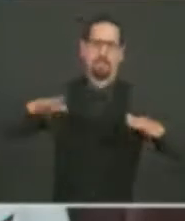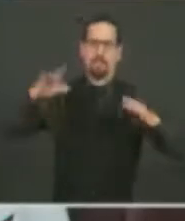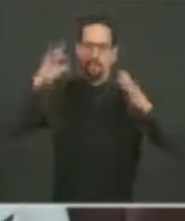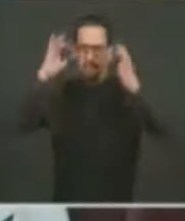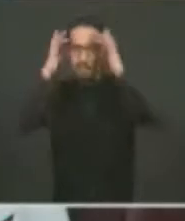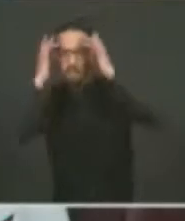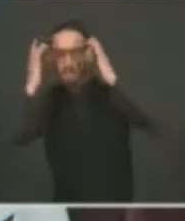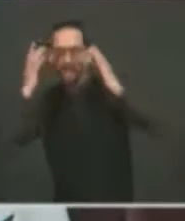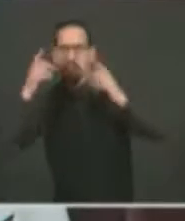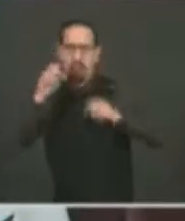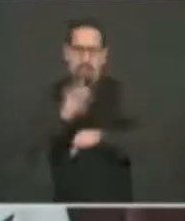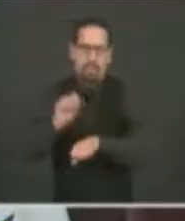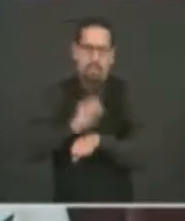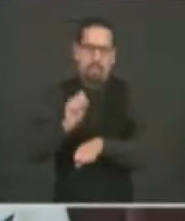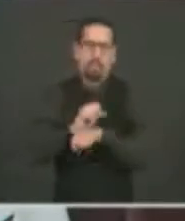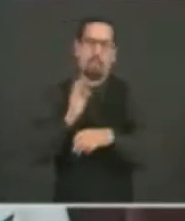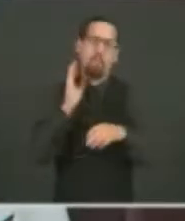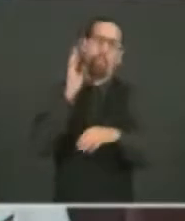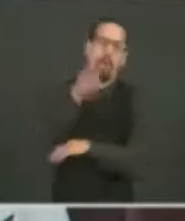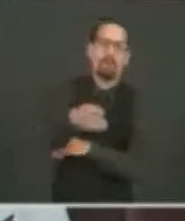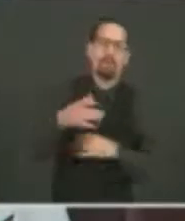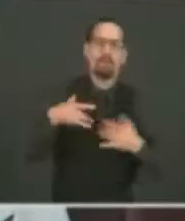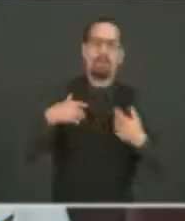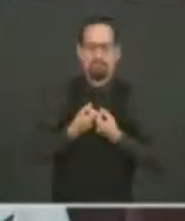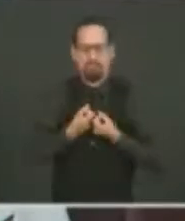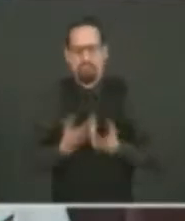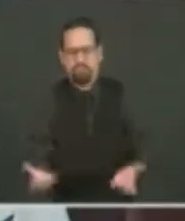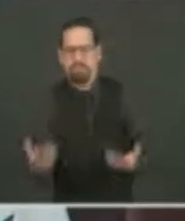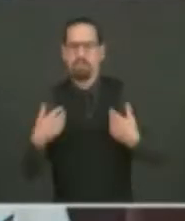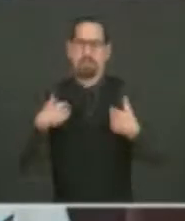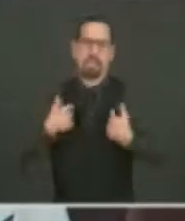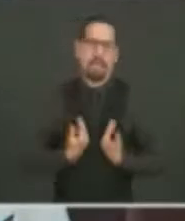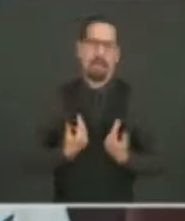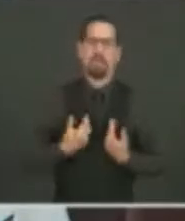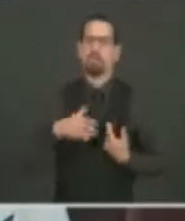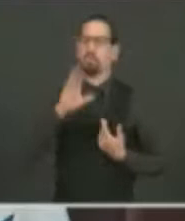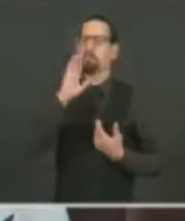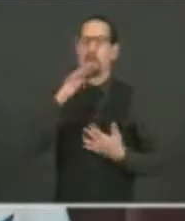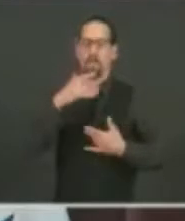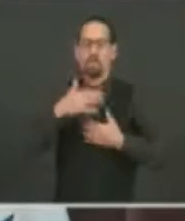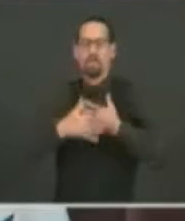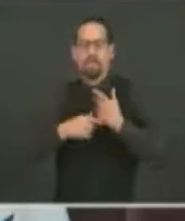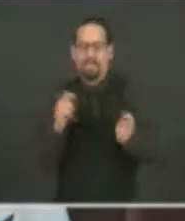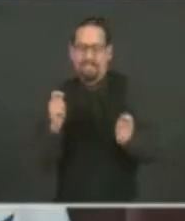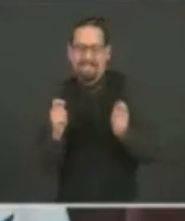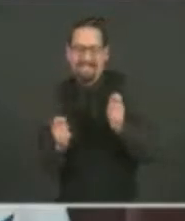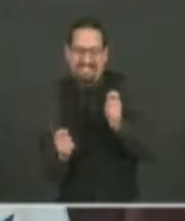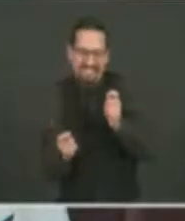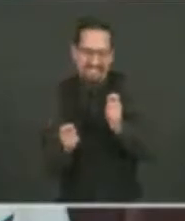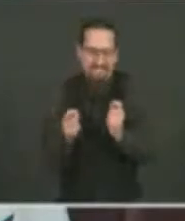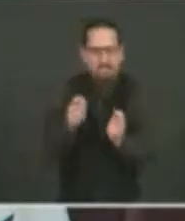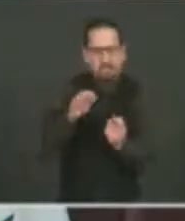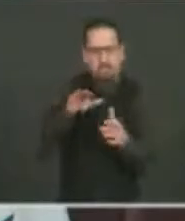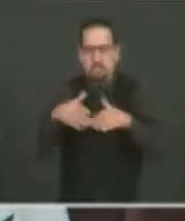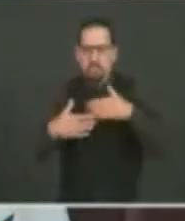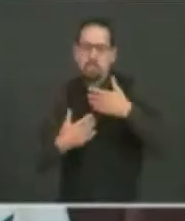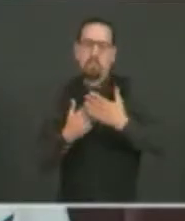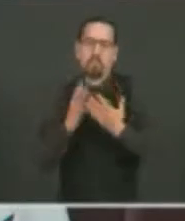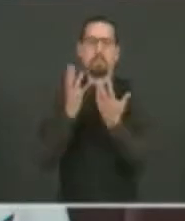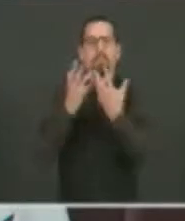systems, actually the easier it will be. But for the moment, I want to say thank you for your extra work and for your patience and for your